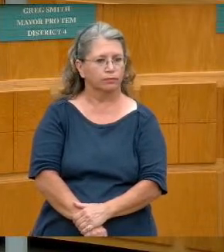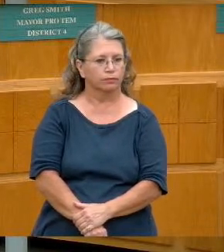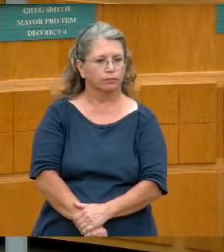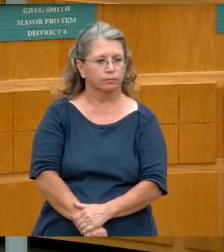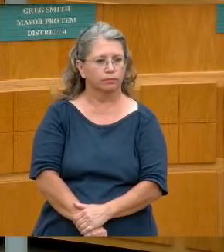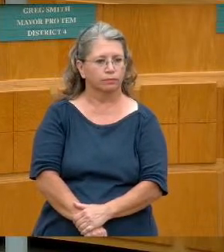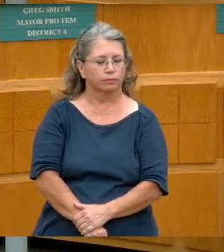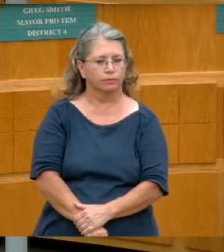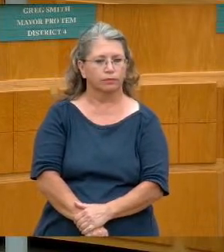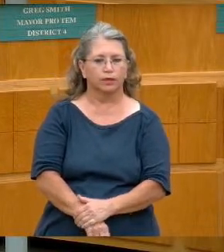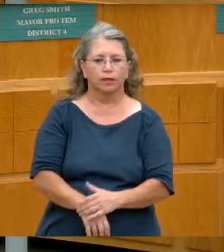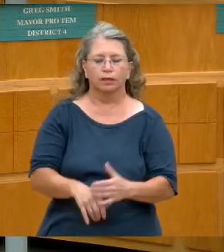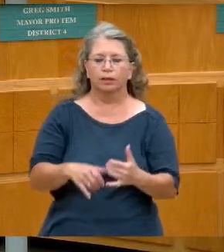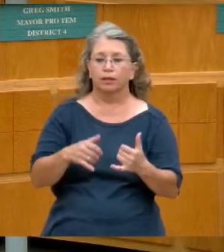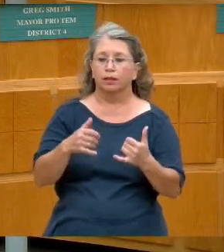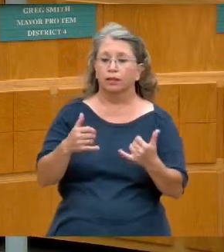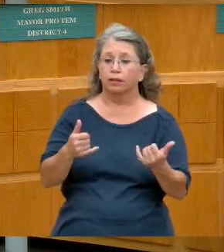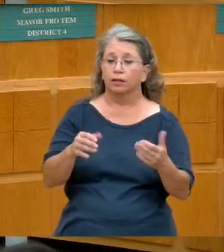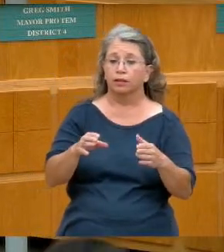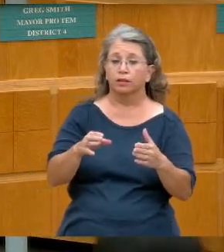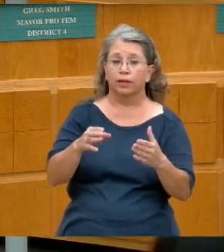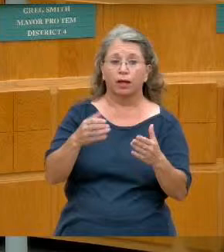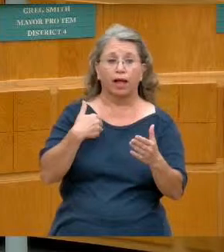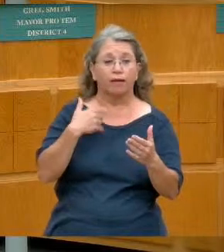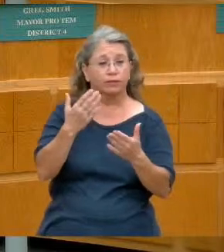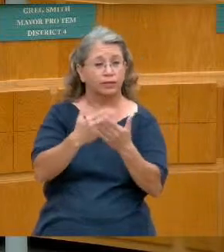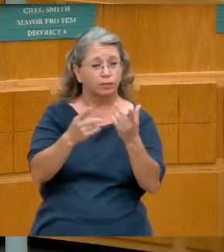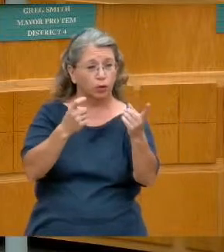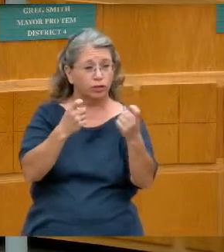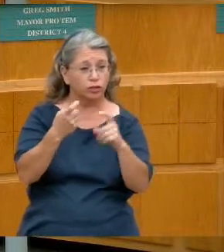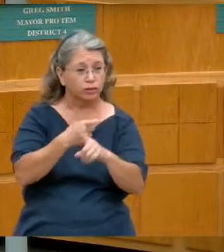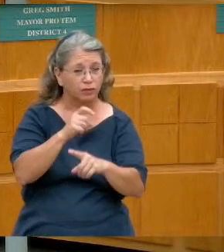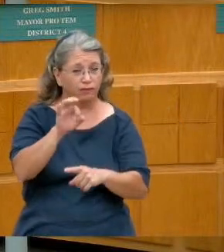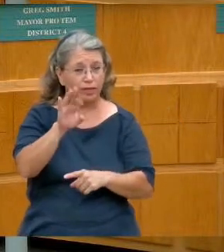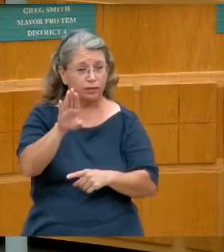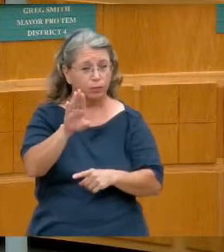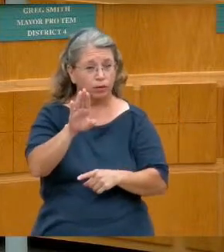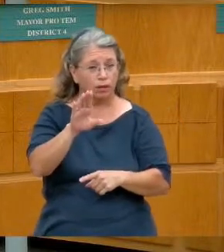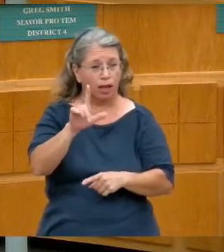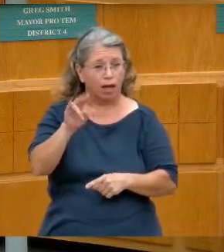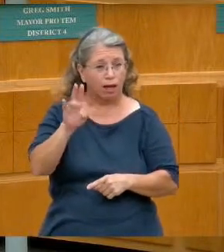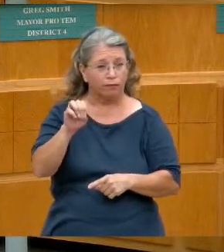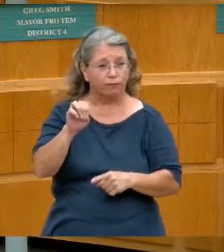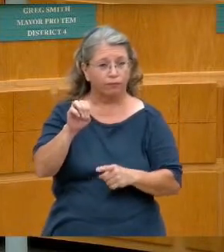Okay, we're going to field some questions from the Facebook Live broadcast.